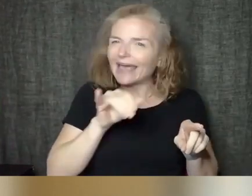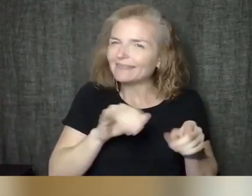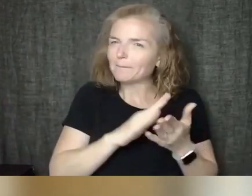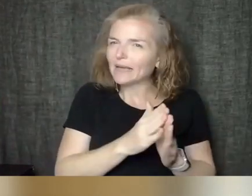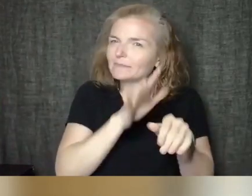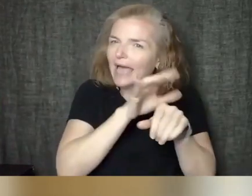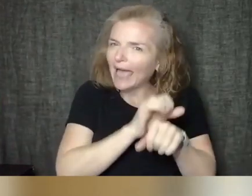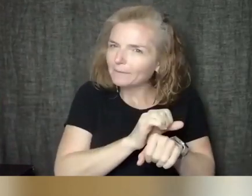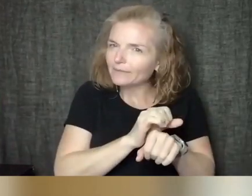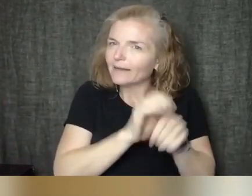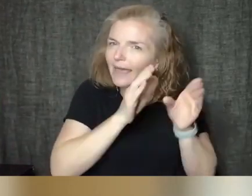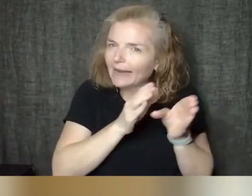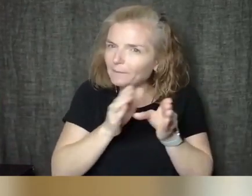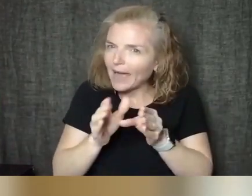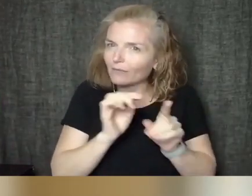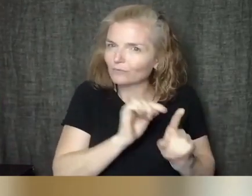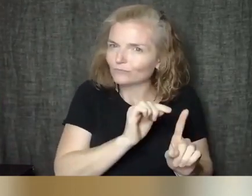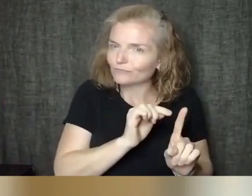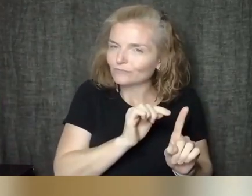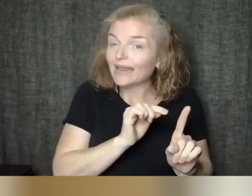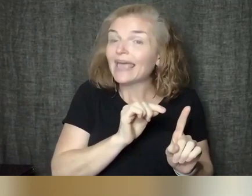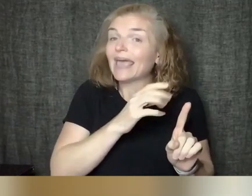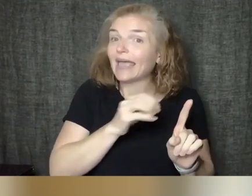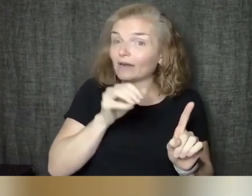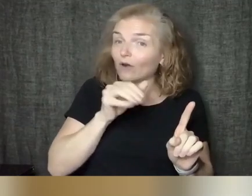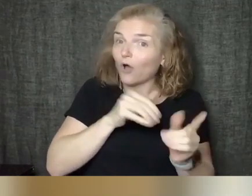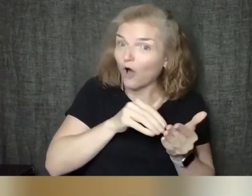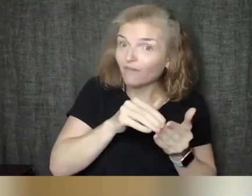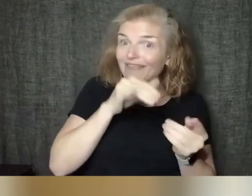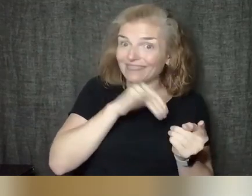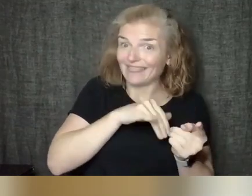And very often this deep insight, this wisdom,